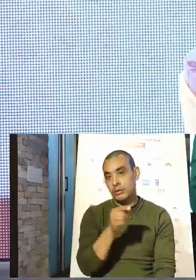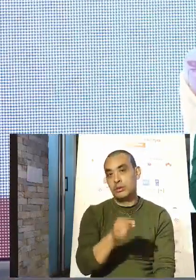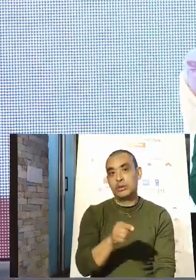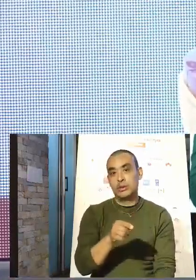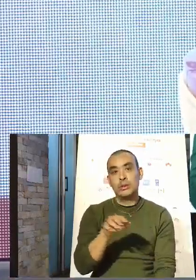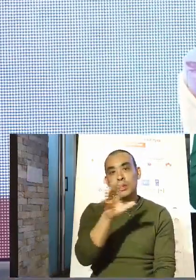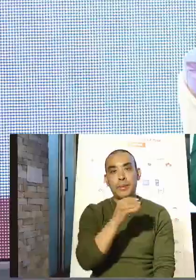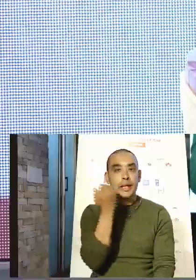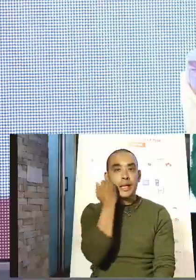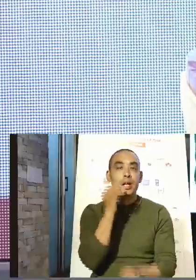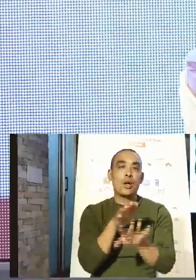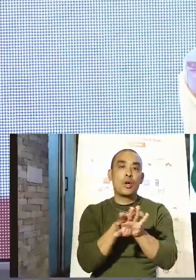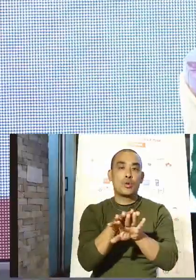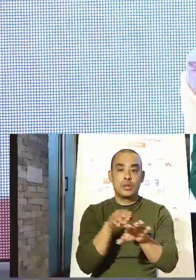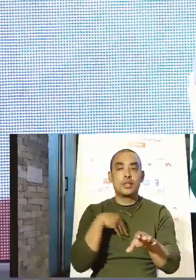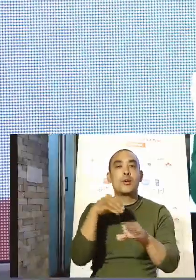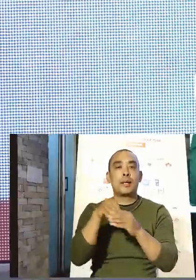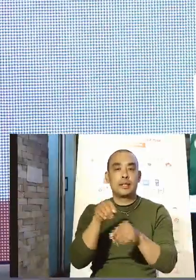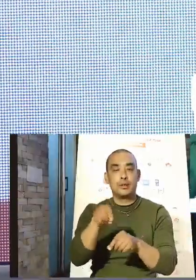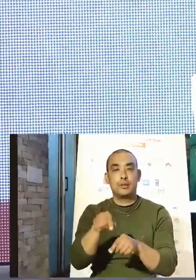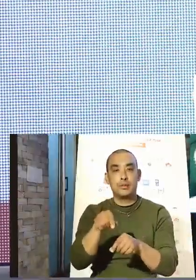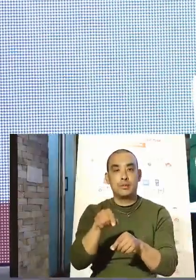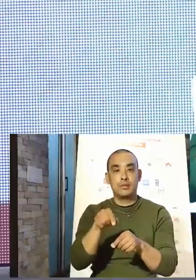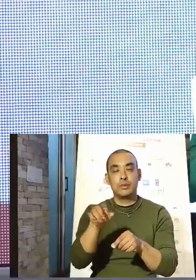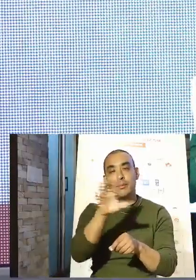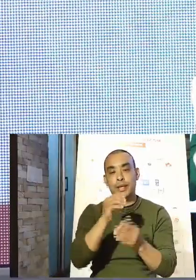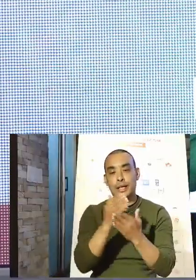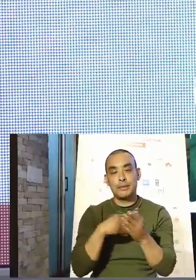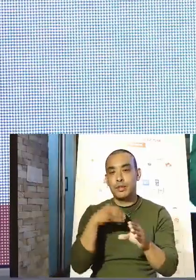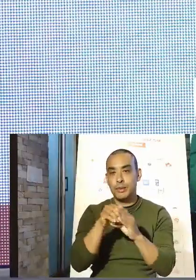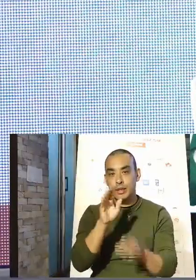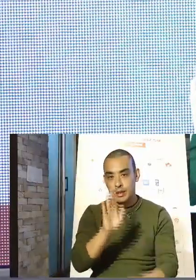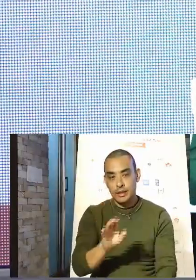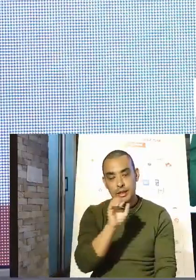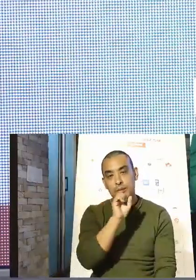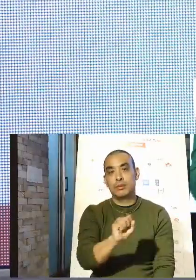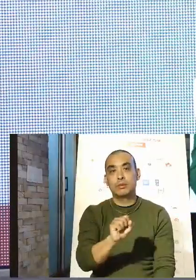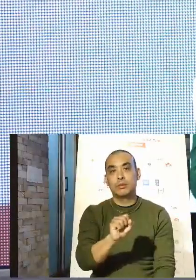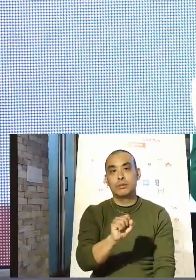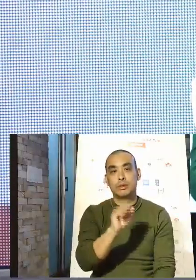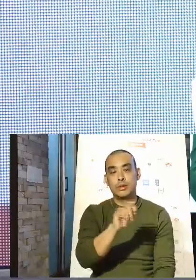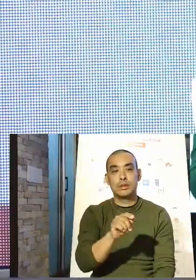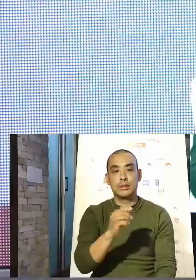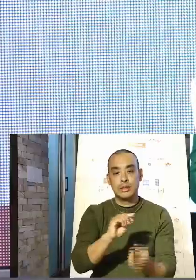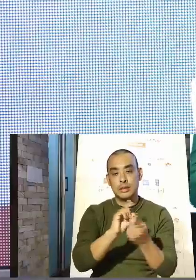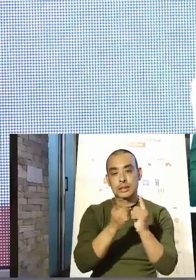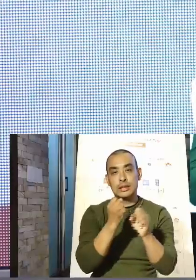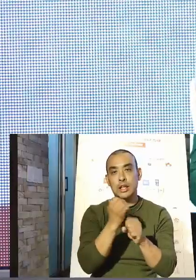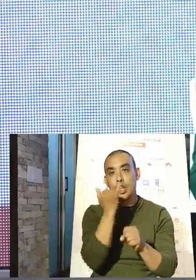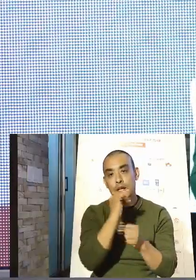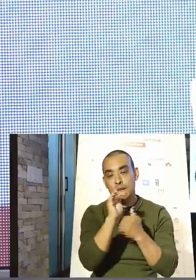And all the boys who are the part of this this whole program, they undergo a transformative